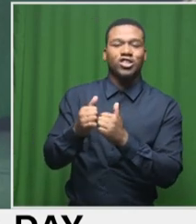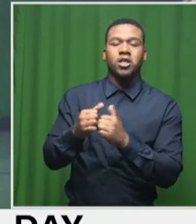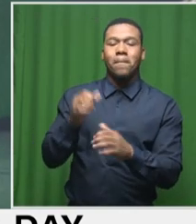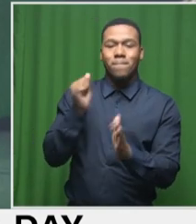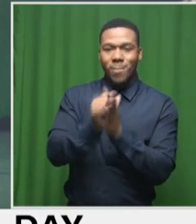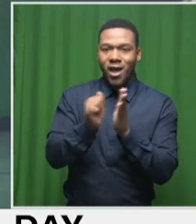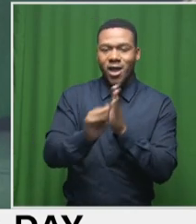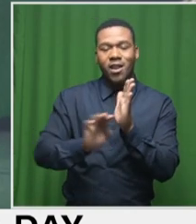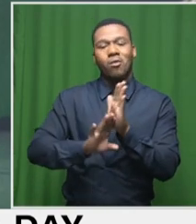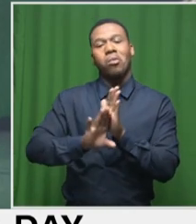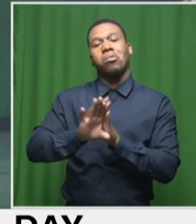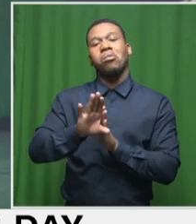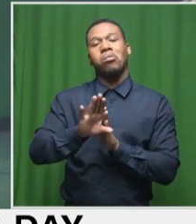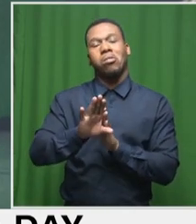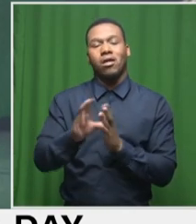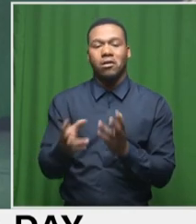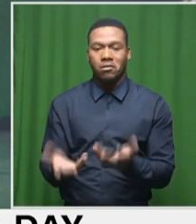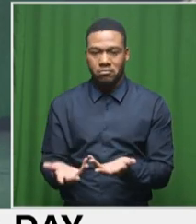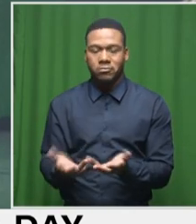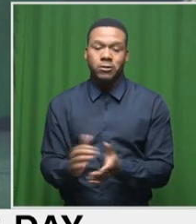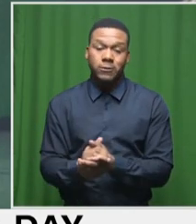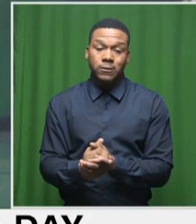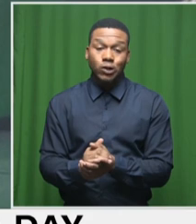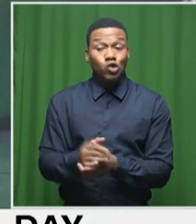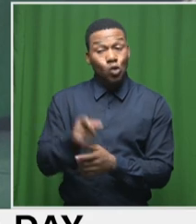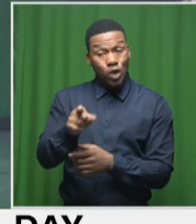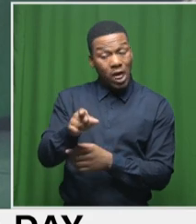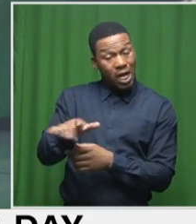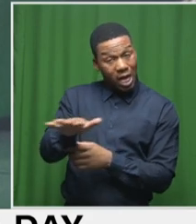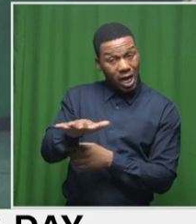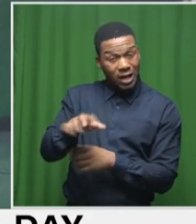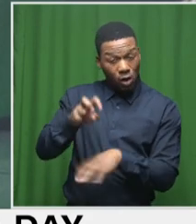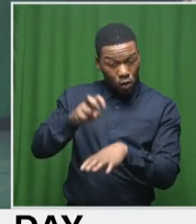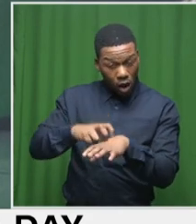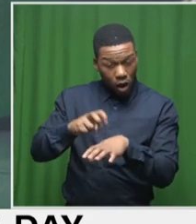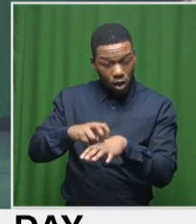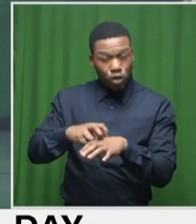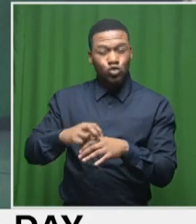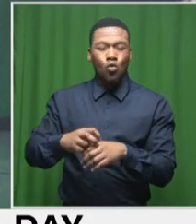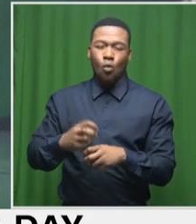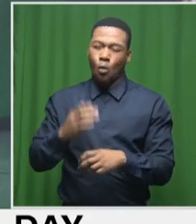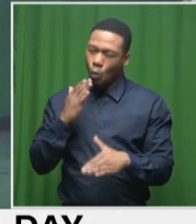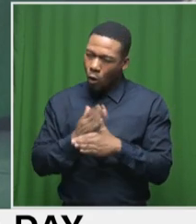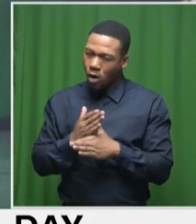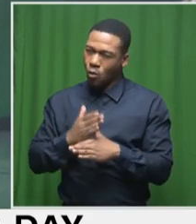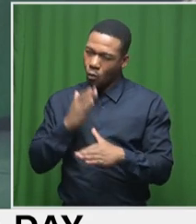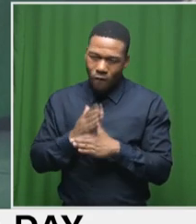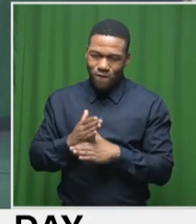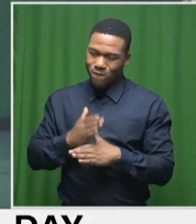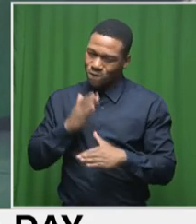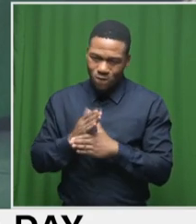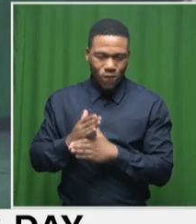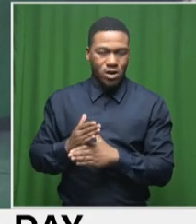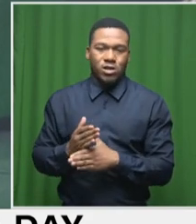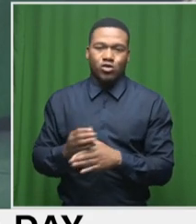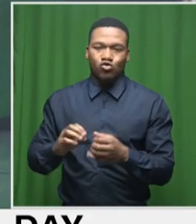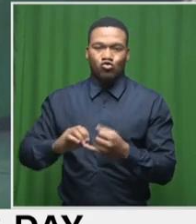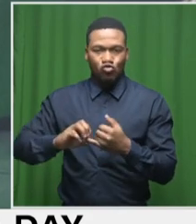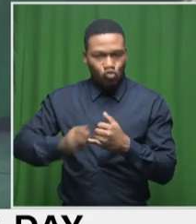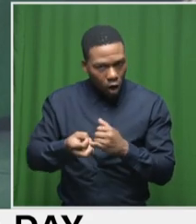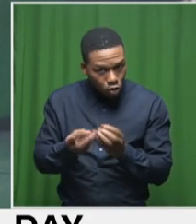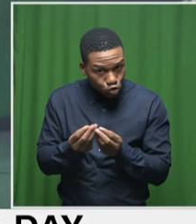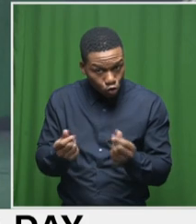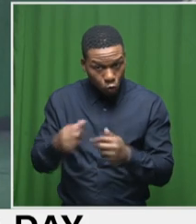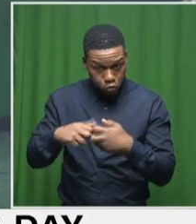stretch. This is one area of crime that we still have to work very, very hard and put our foot on the ground.